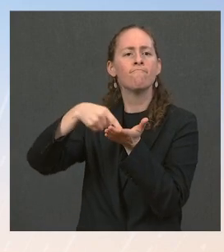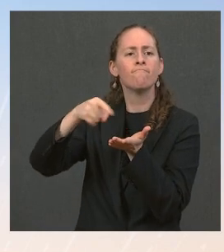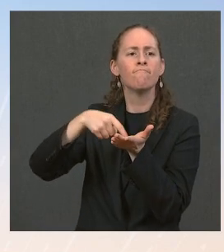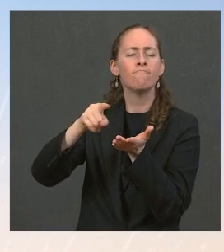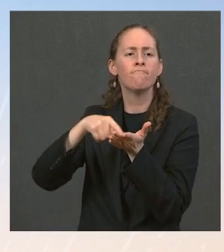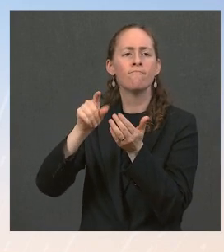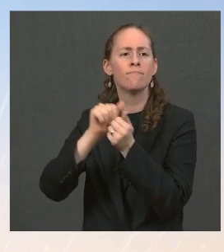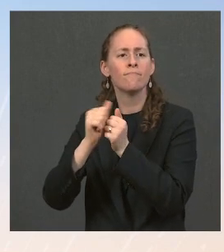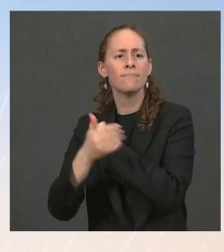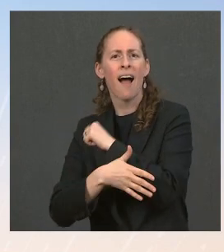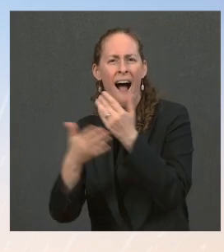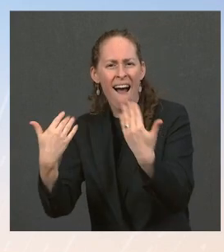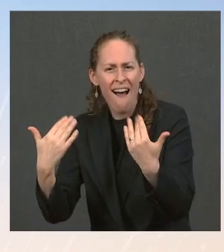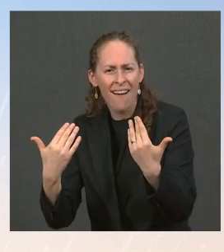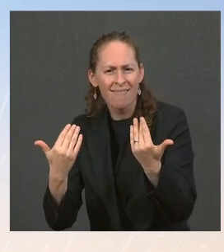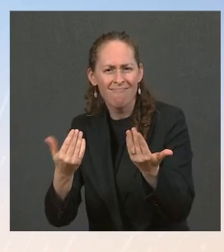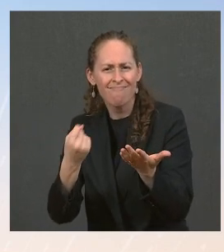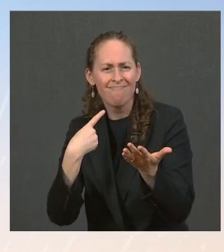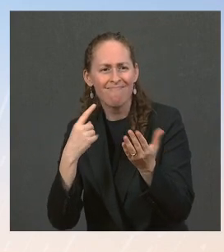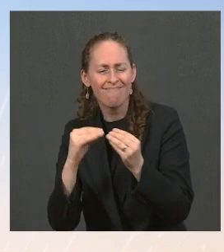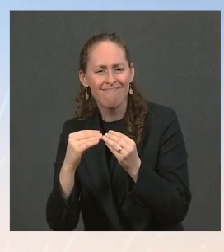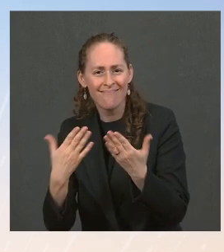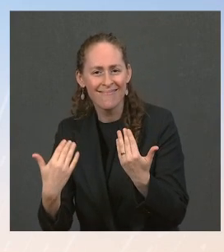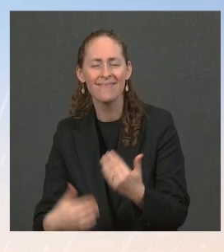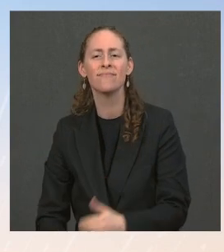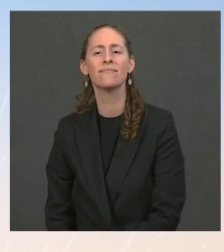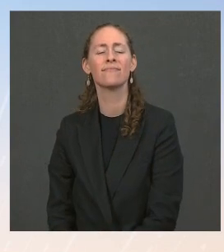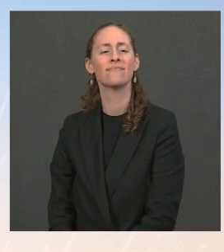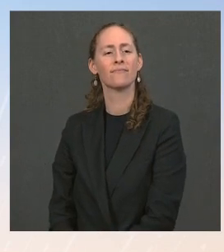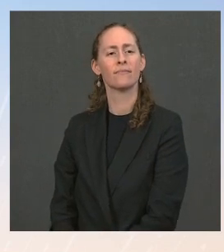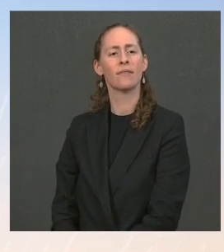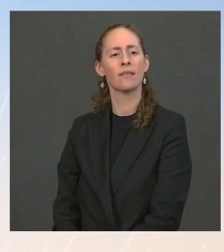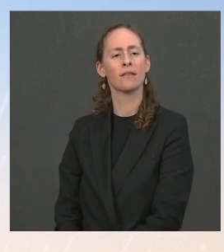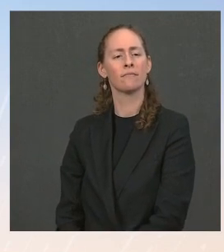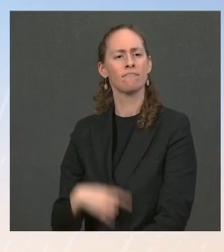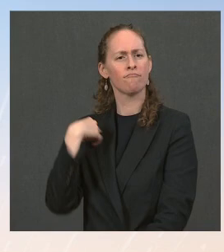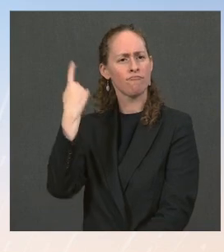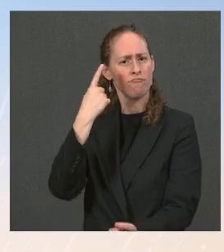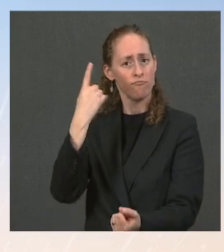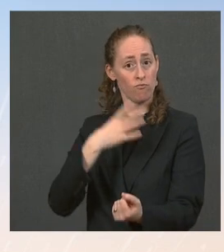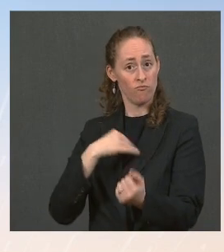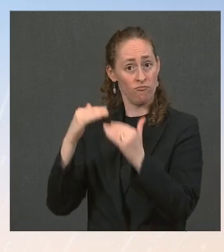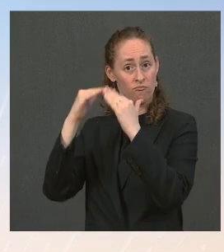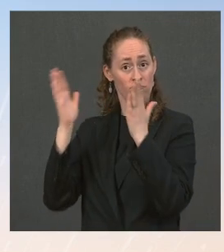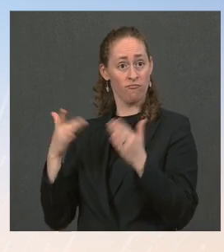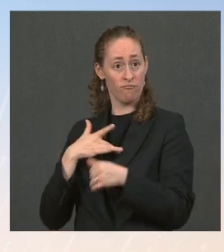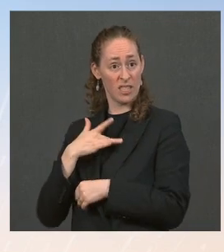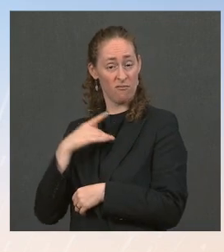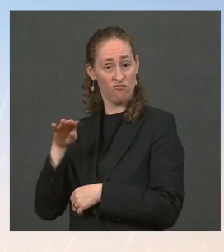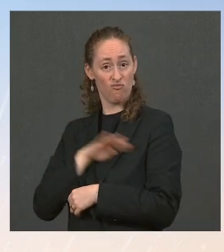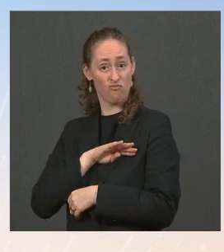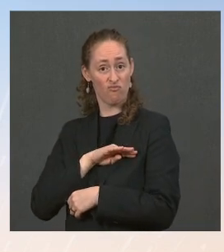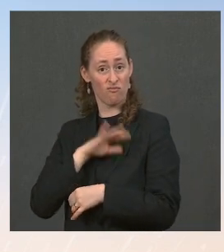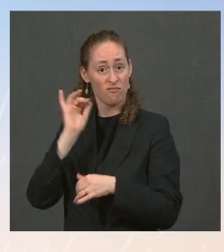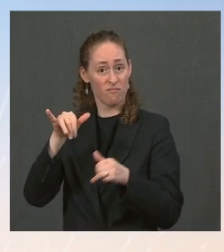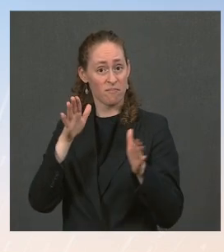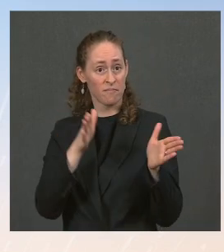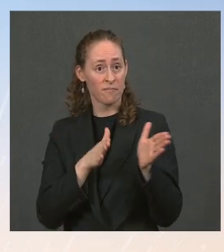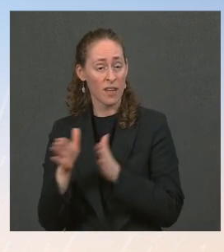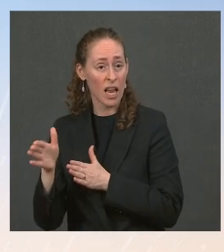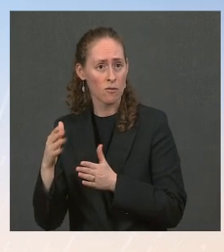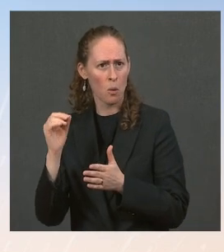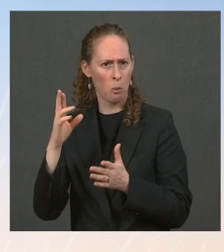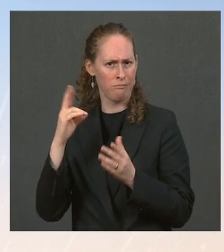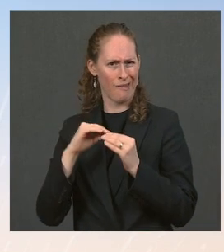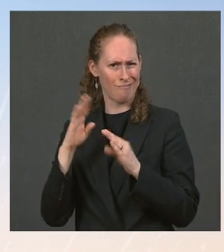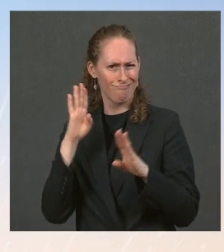market. Everyone's a nerd in here in some way. is the White House satisfied with that solution, and do you have more concerns about contagion